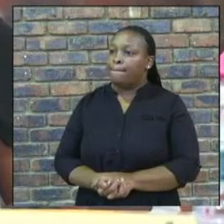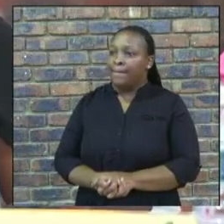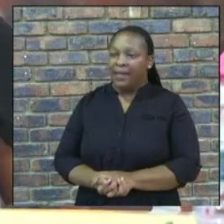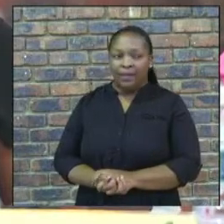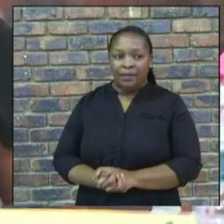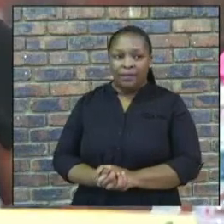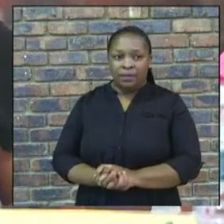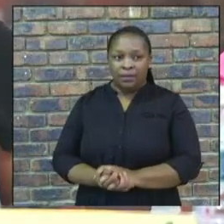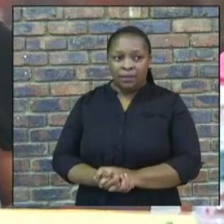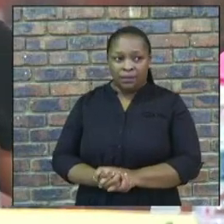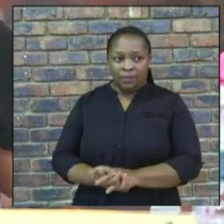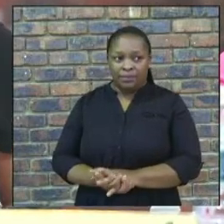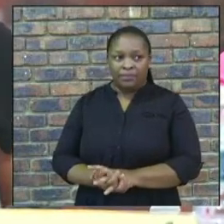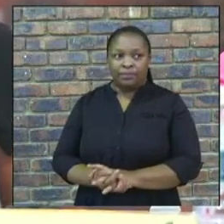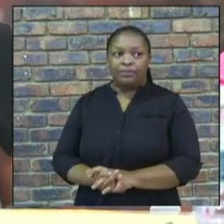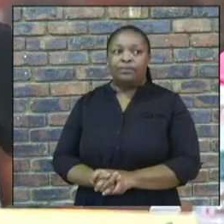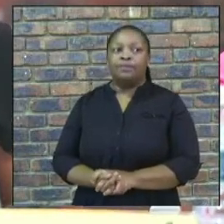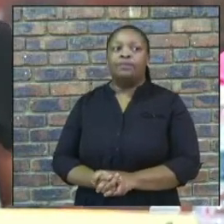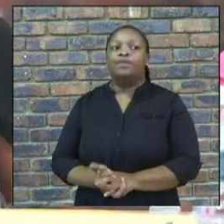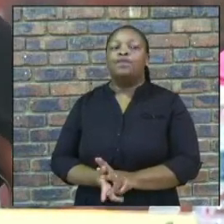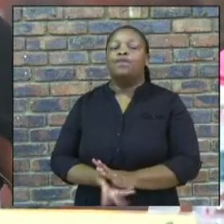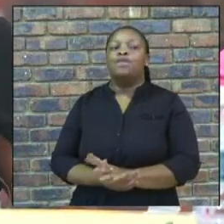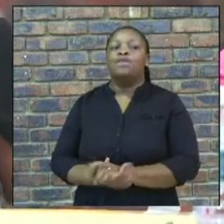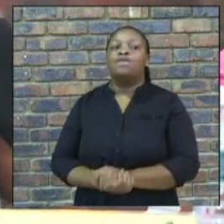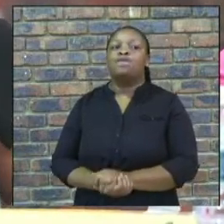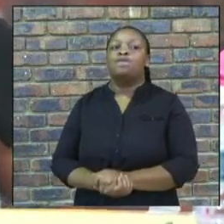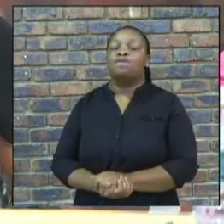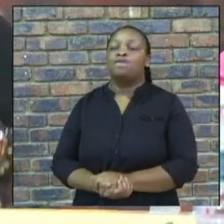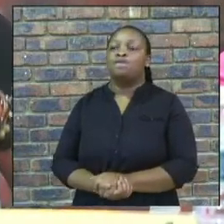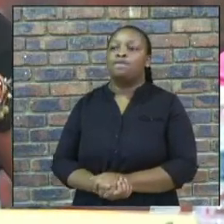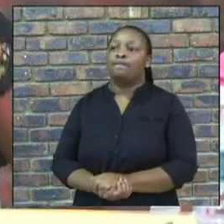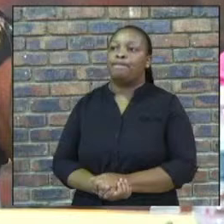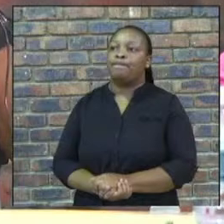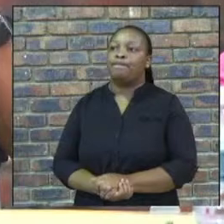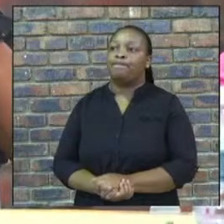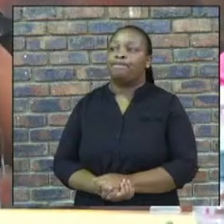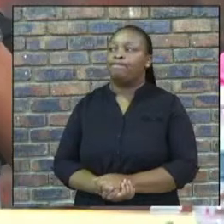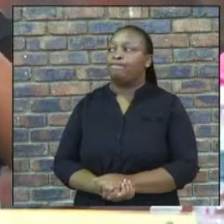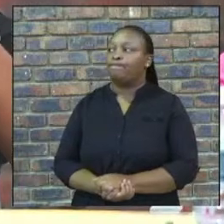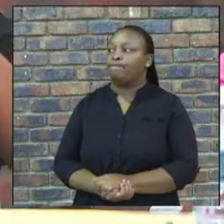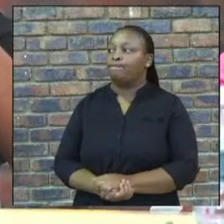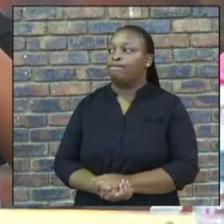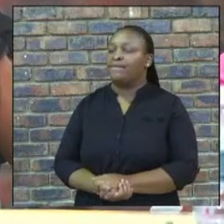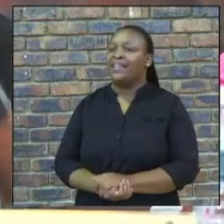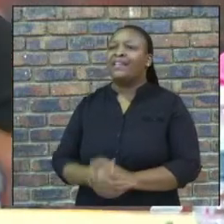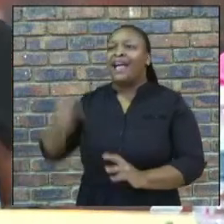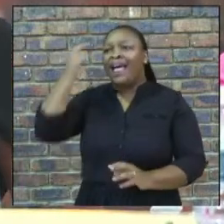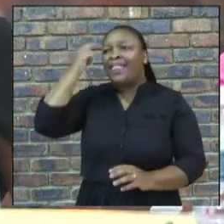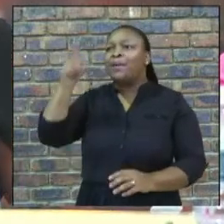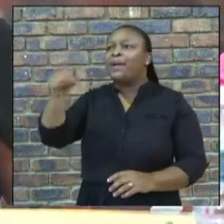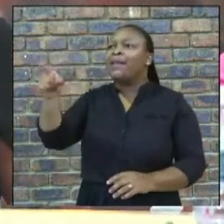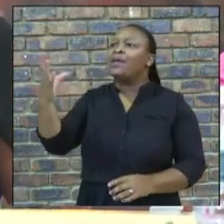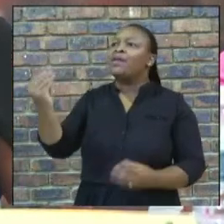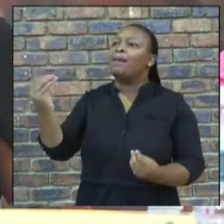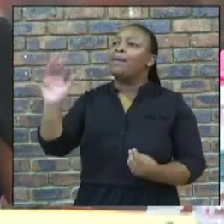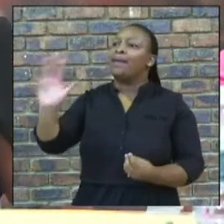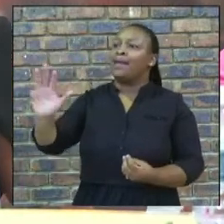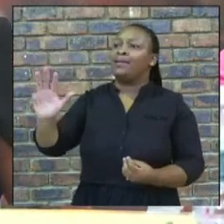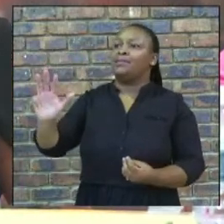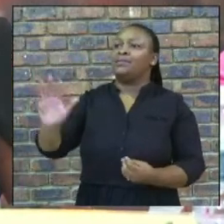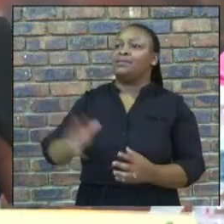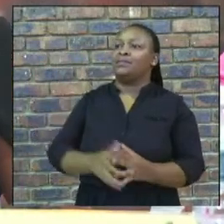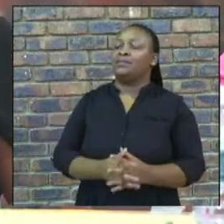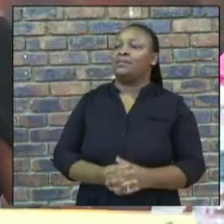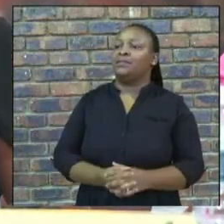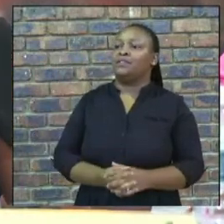There can only be one number 9. Mine, there is. Yeah, I think it was you. You were number 9. I So written down. you